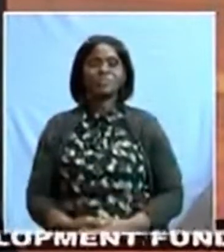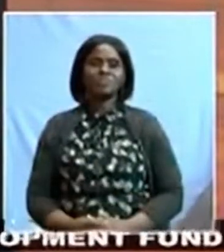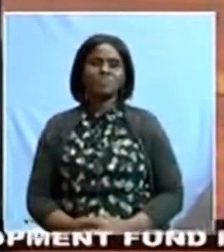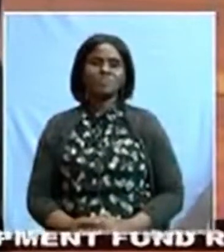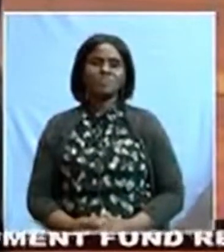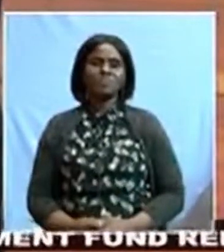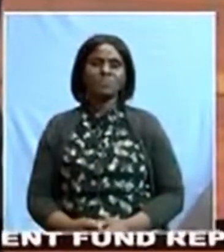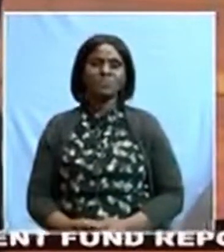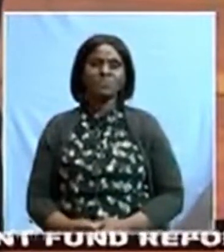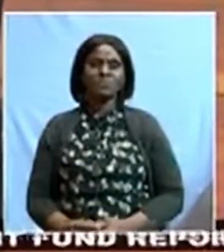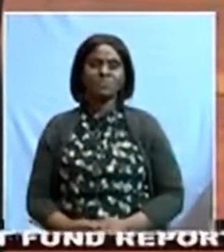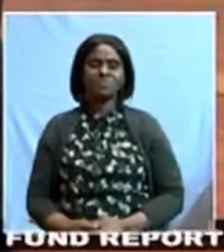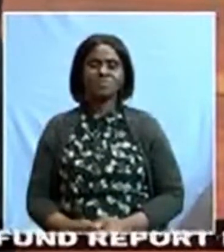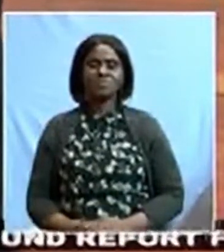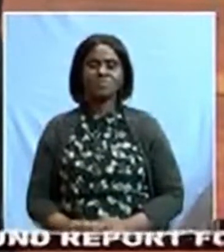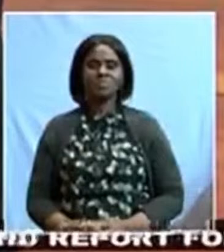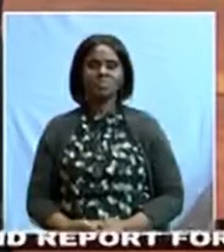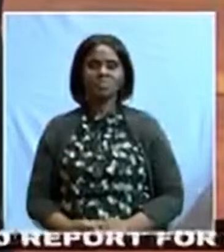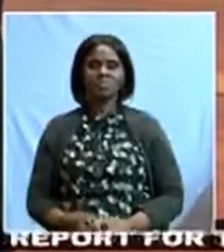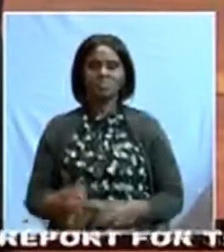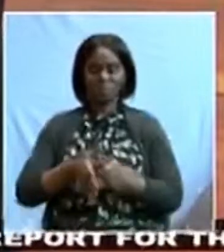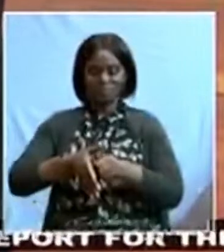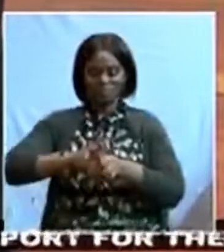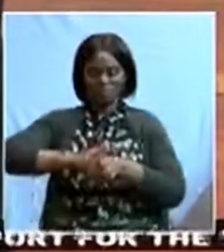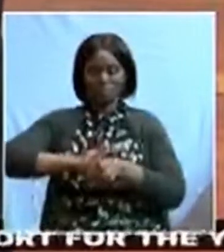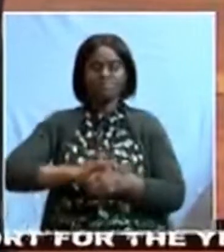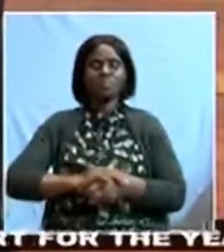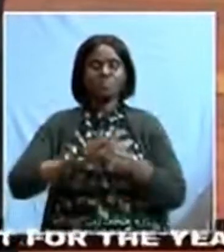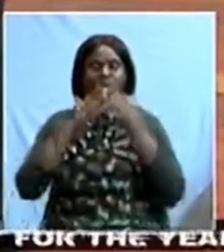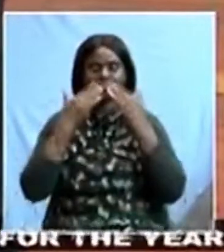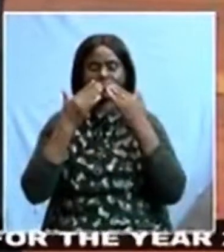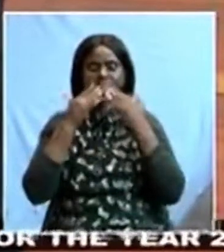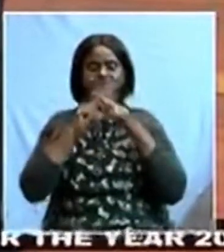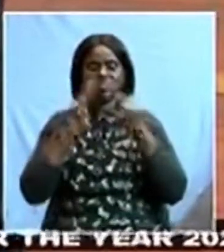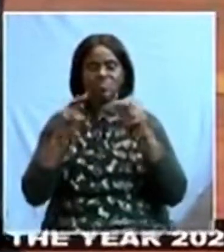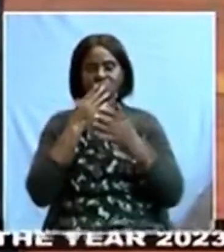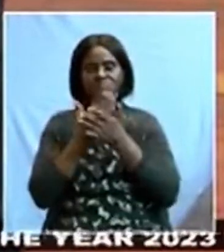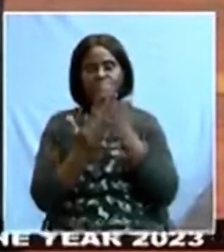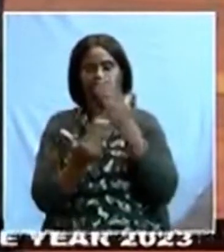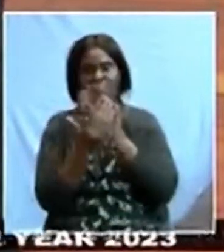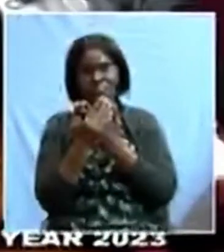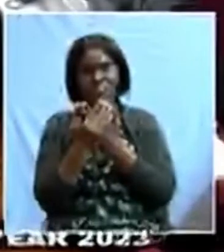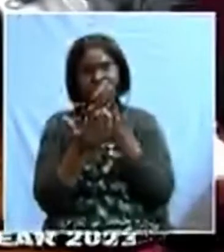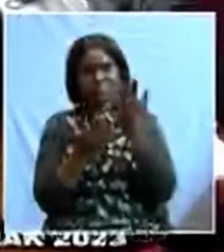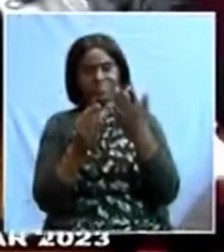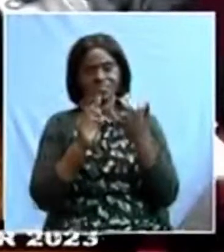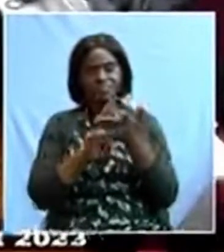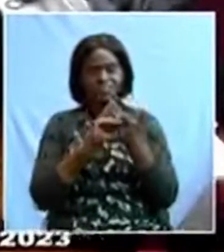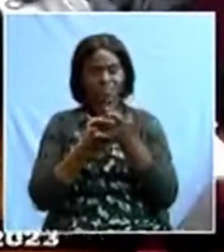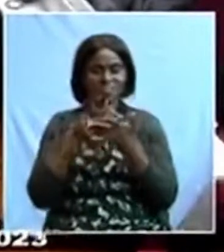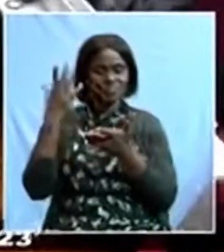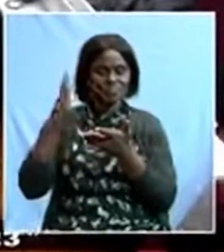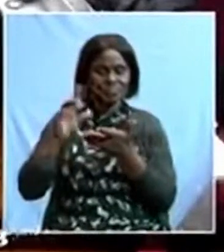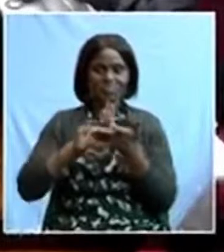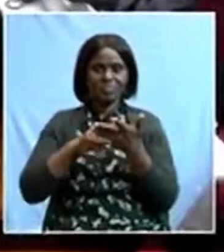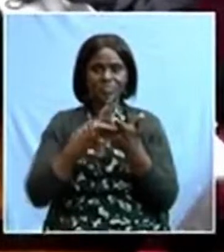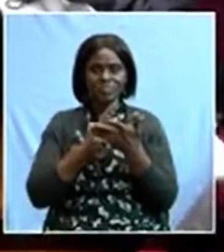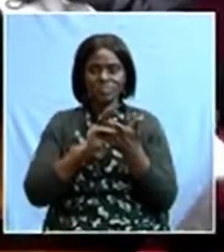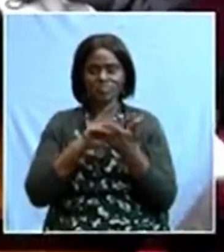The Honorable Member of Parliament for Siavonga. Thank you, Chair, and good morning. Good morning, permanent